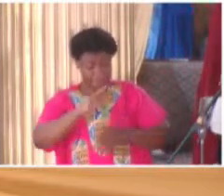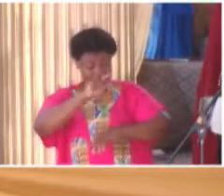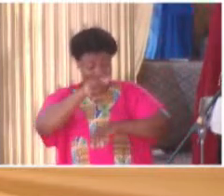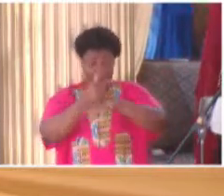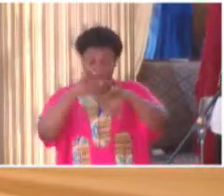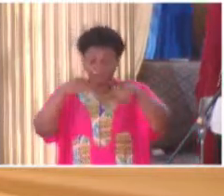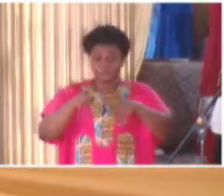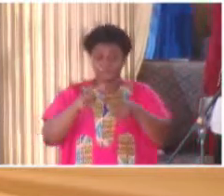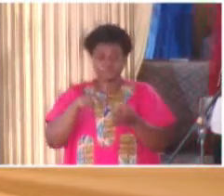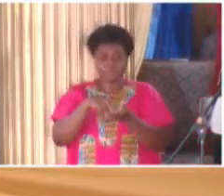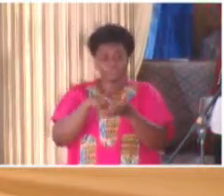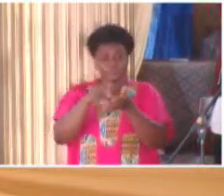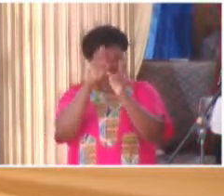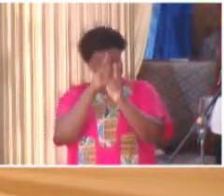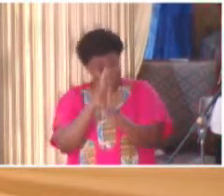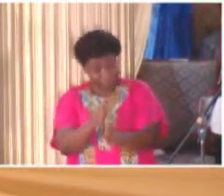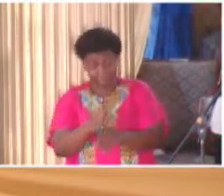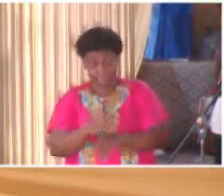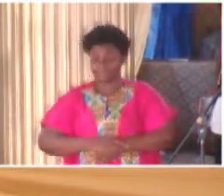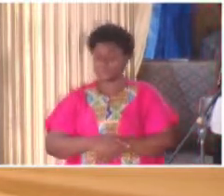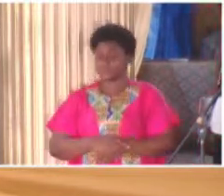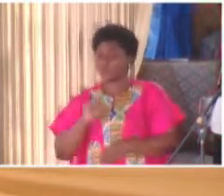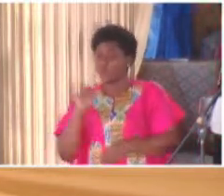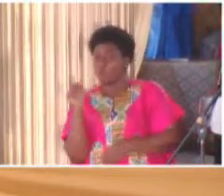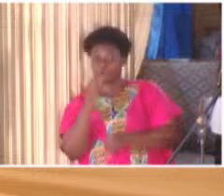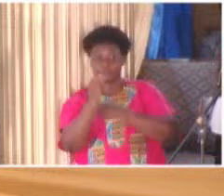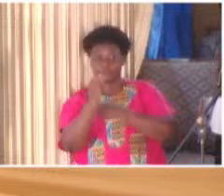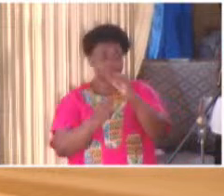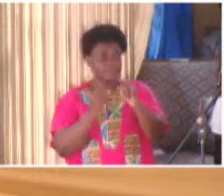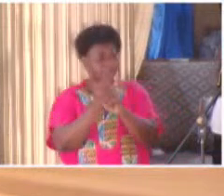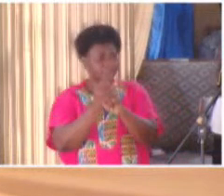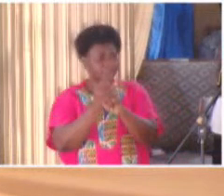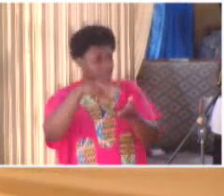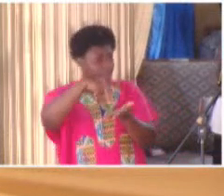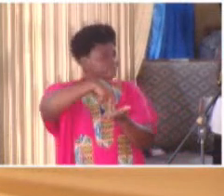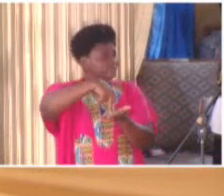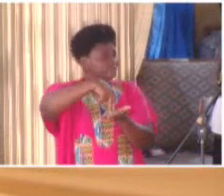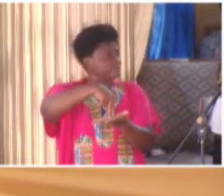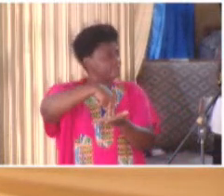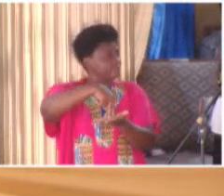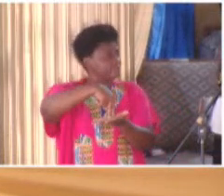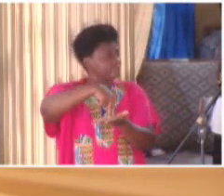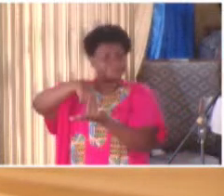to be acknowledged. All our international students, please stand to be acknowledged.